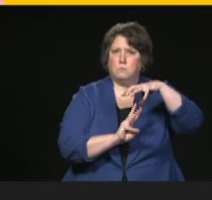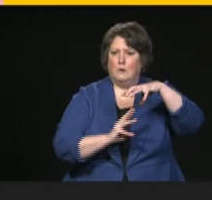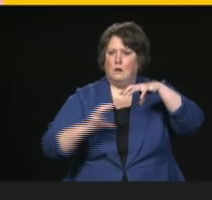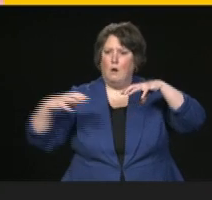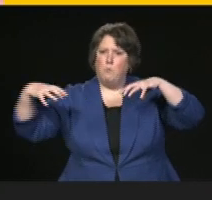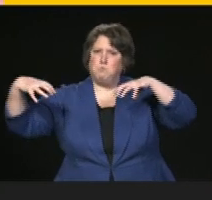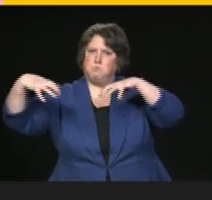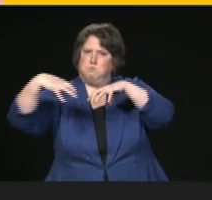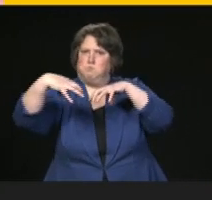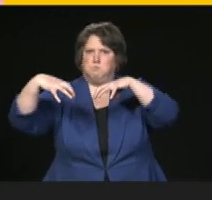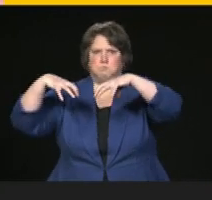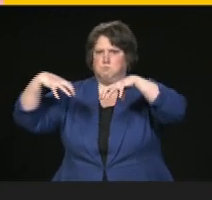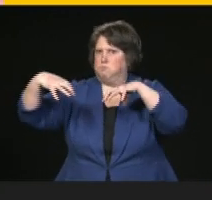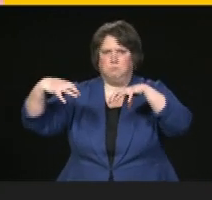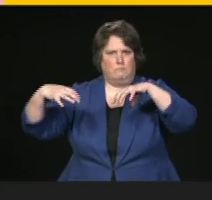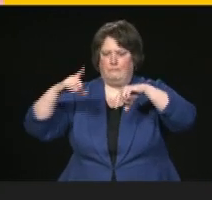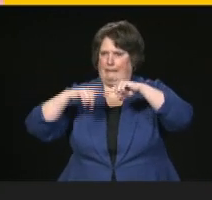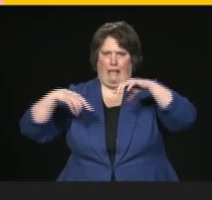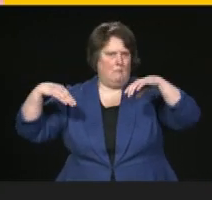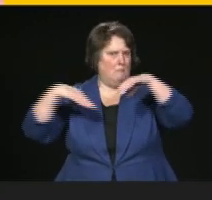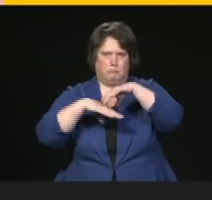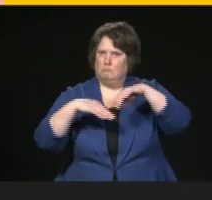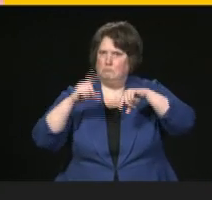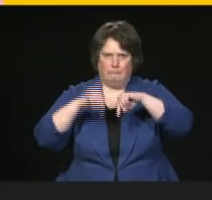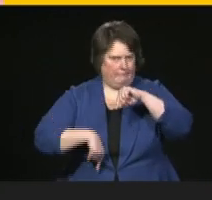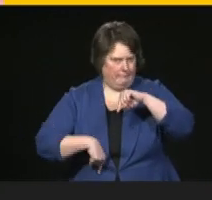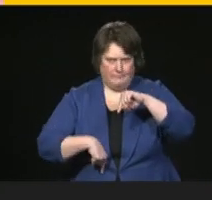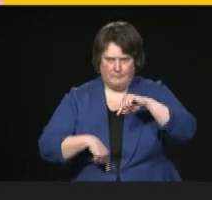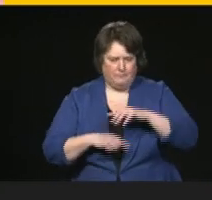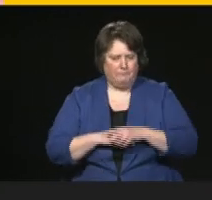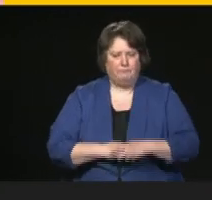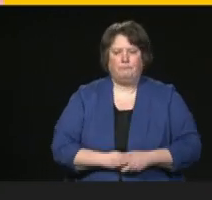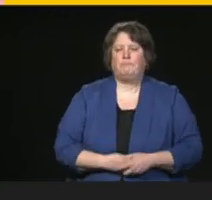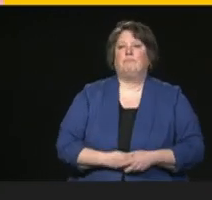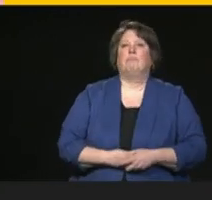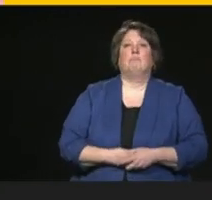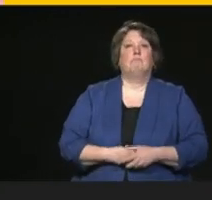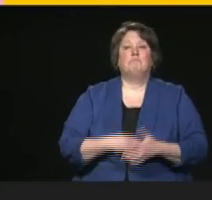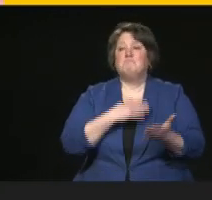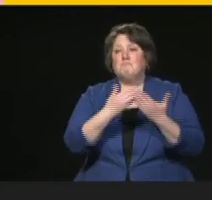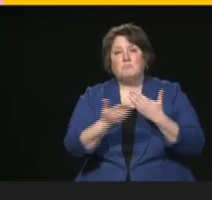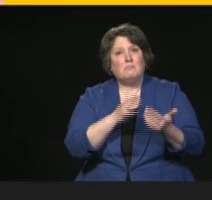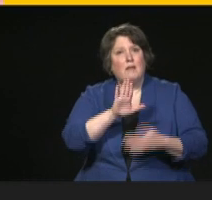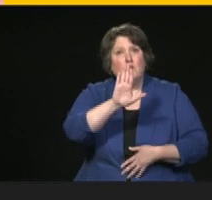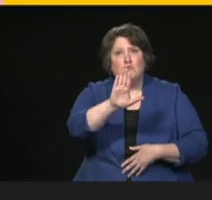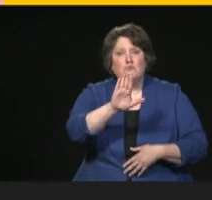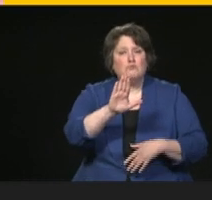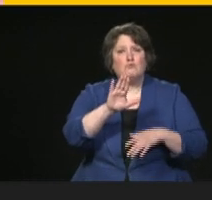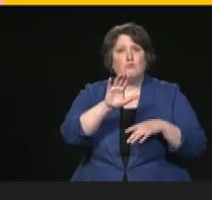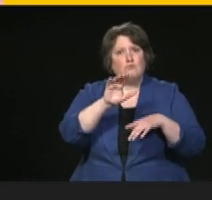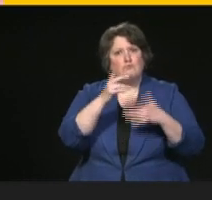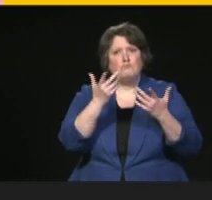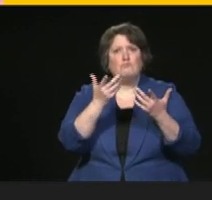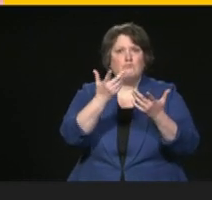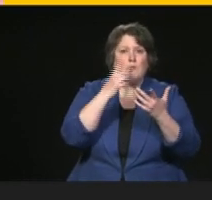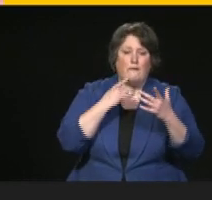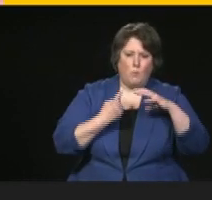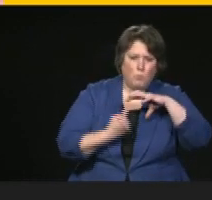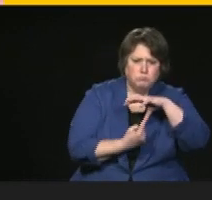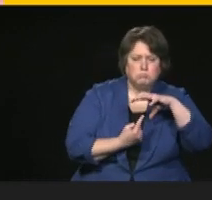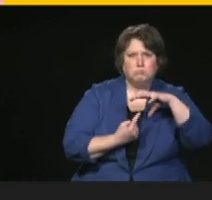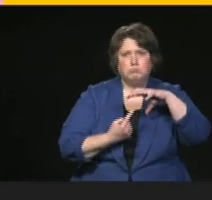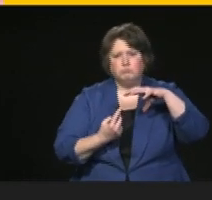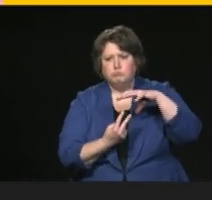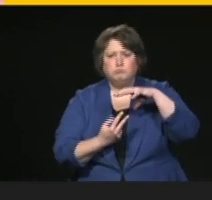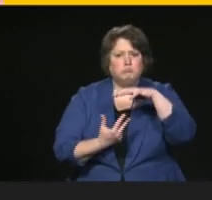into. Whatever your situation is, stay in your bubble, and please don't step outside of it